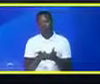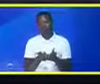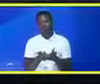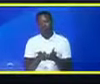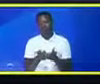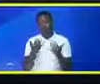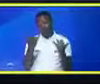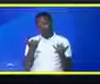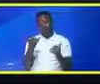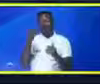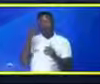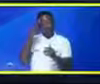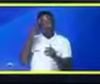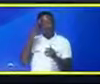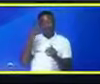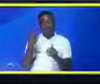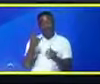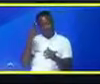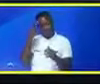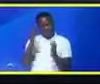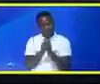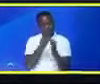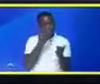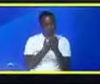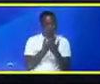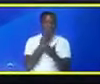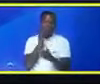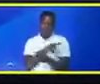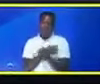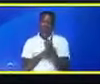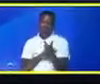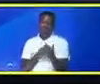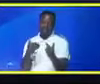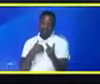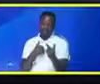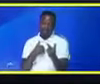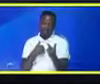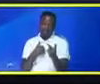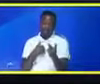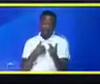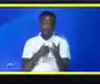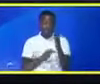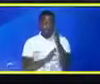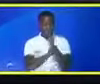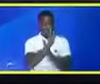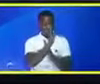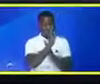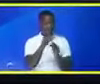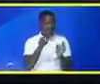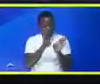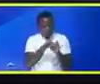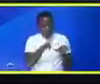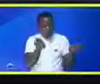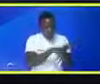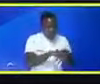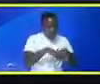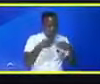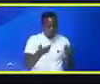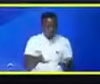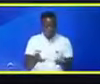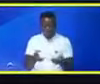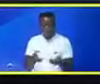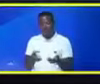And that is for several reasons, both good and bad. Doors, closed or sealed doors, increase